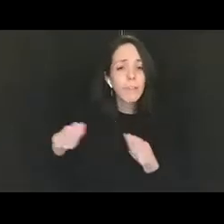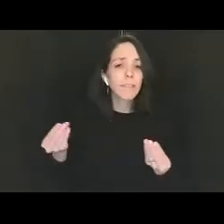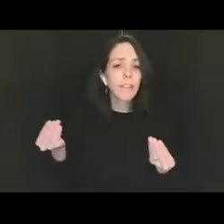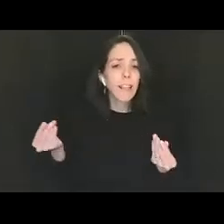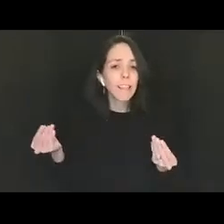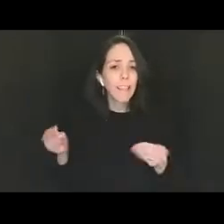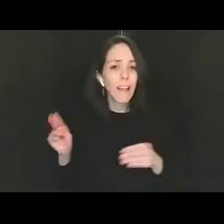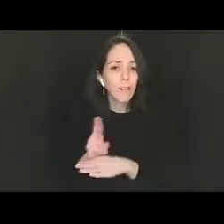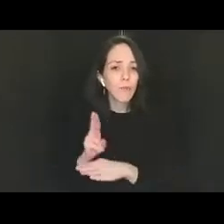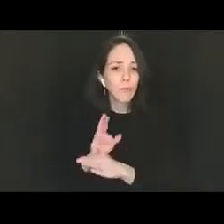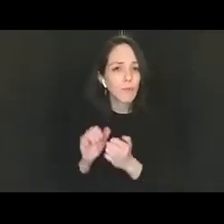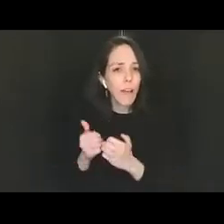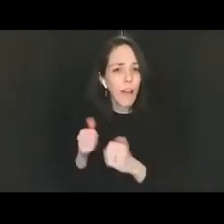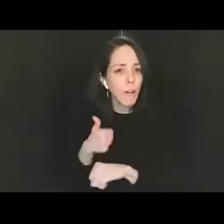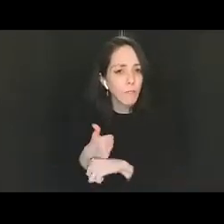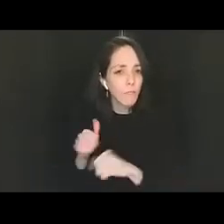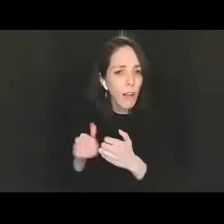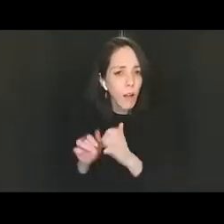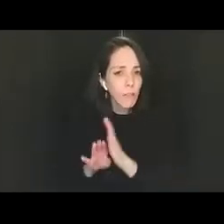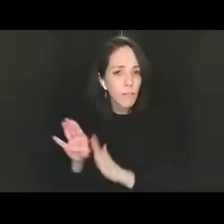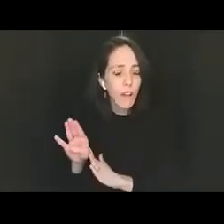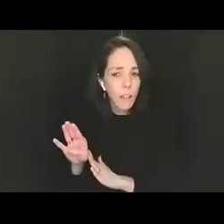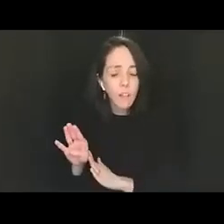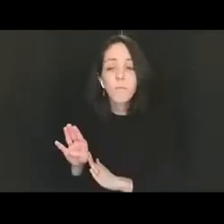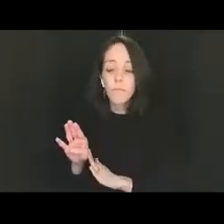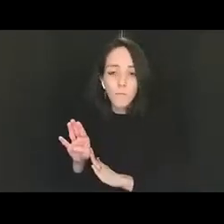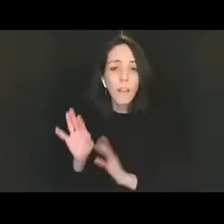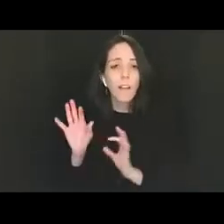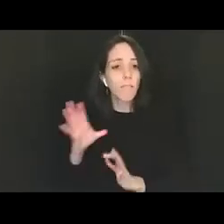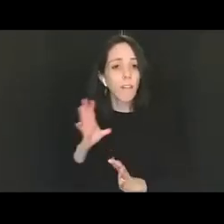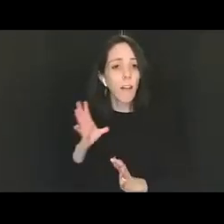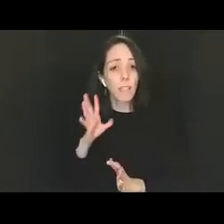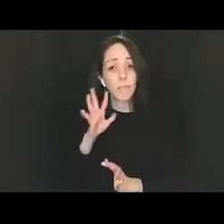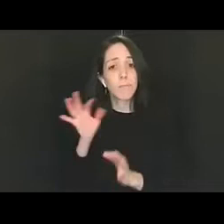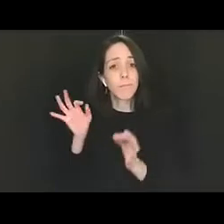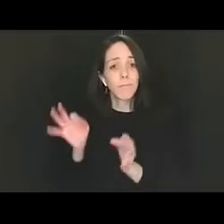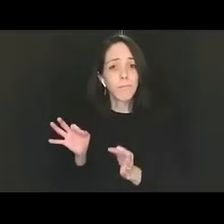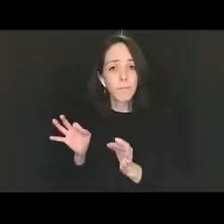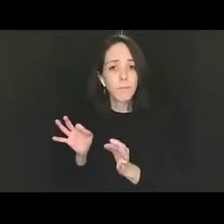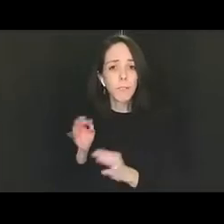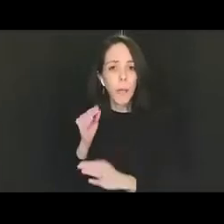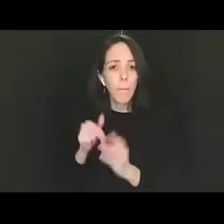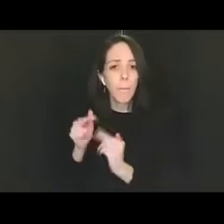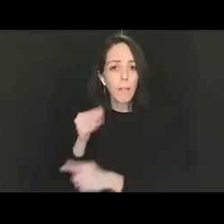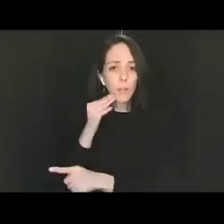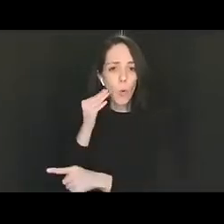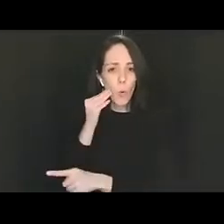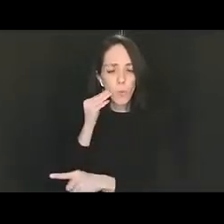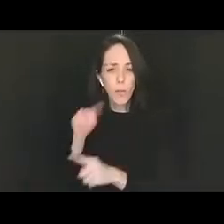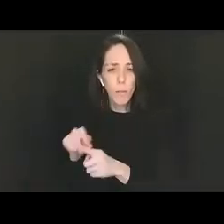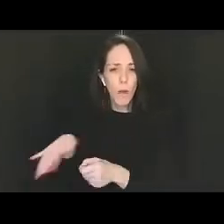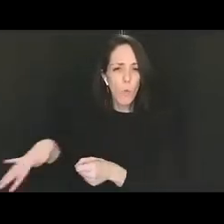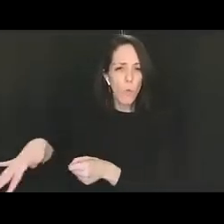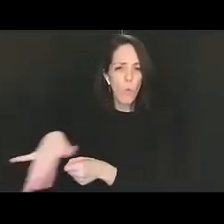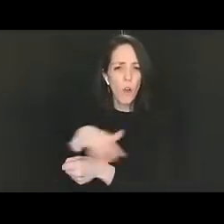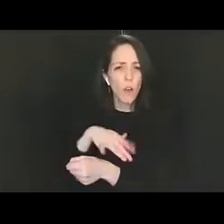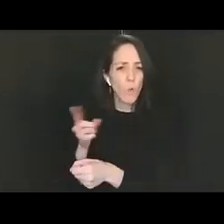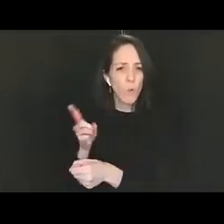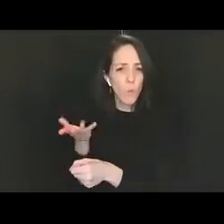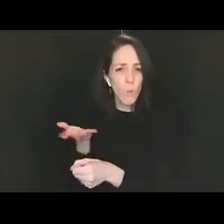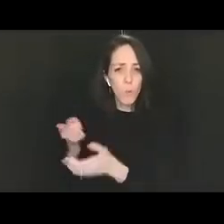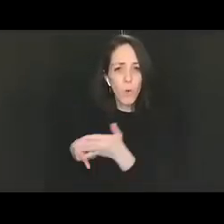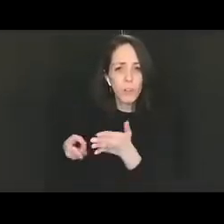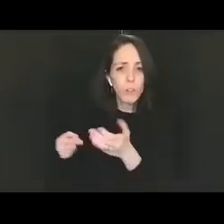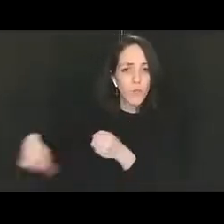is maybe we need to start taking a look at how can we change if these are